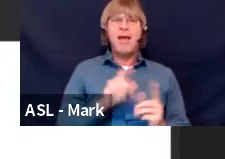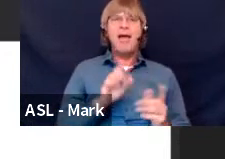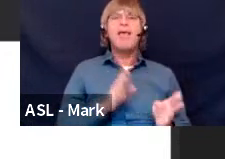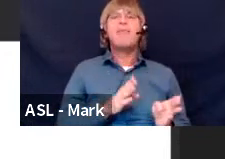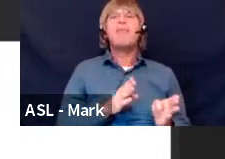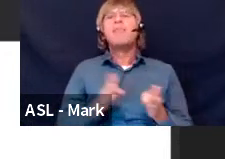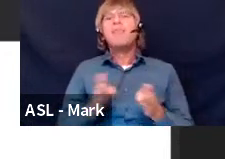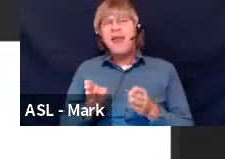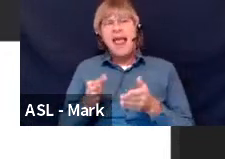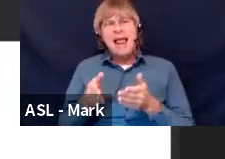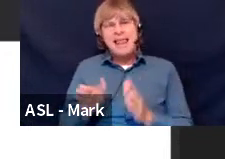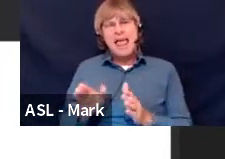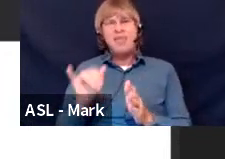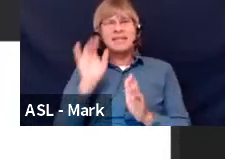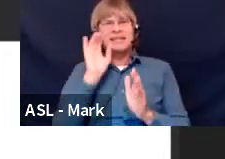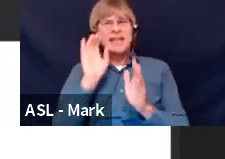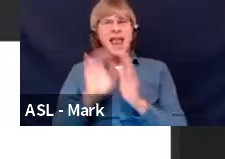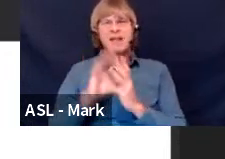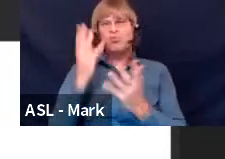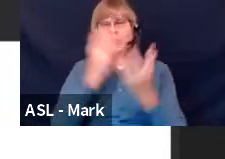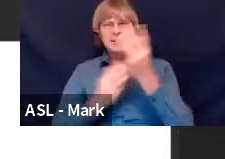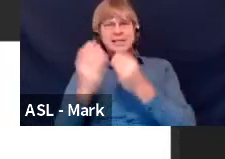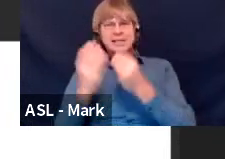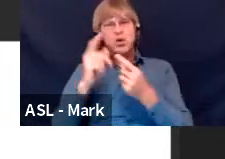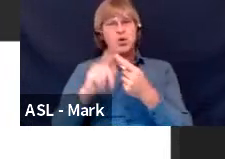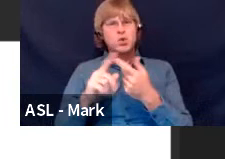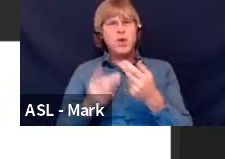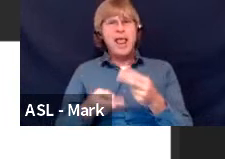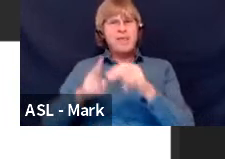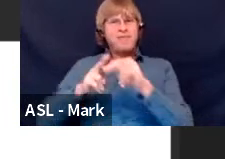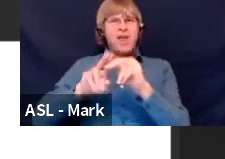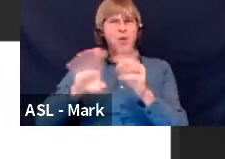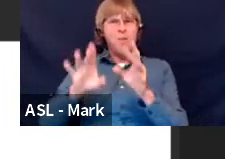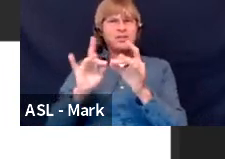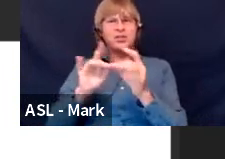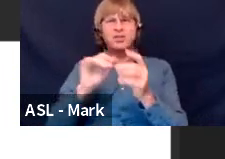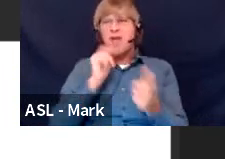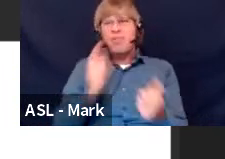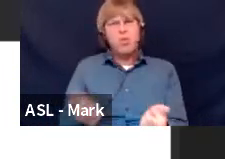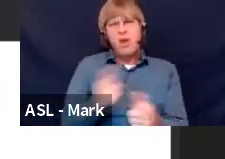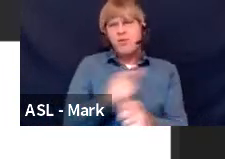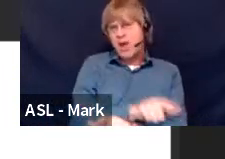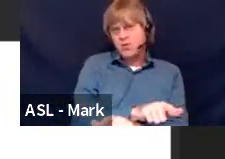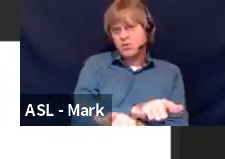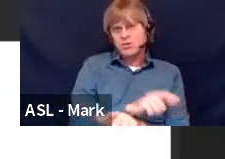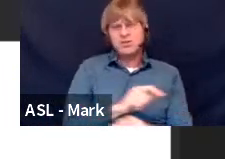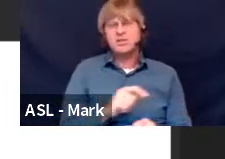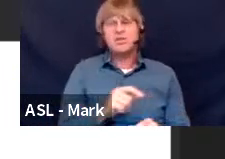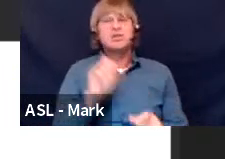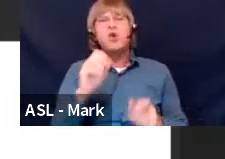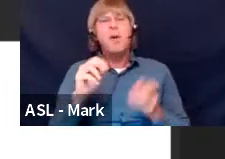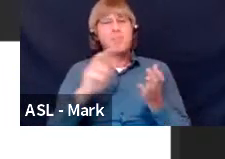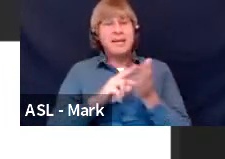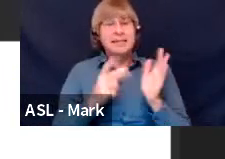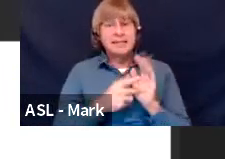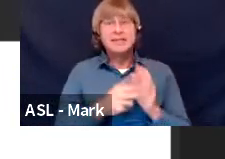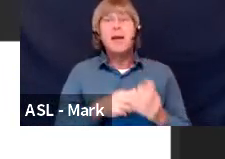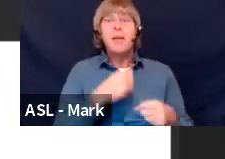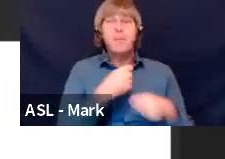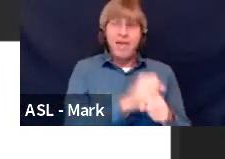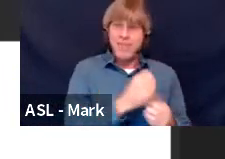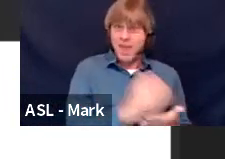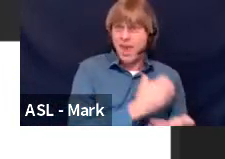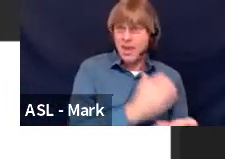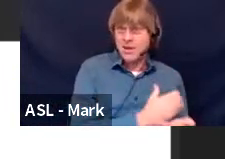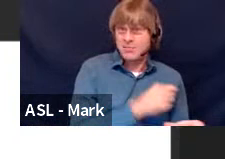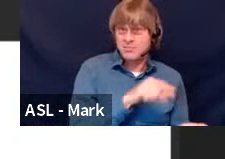then allow the aesthetic to elevate your message and not the other way around. So in other words, make the